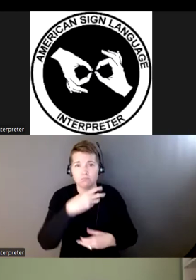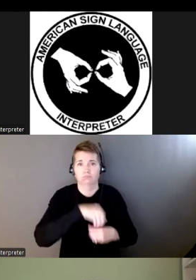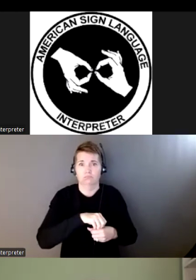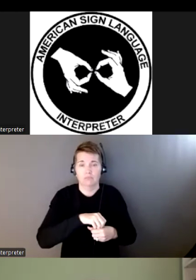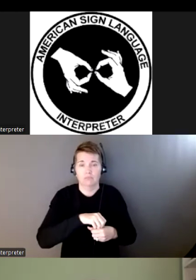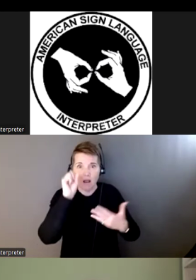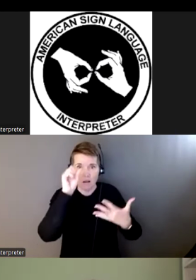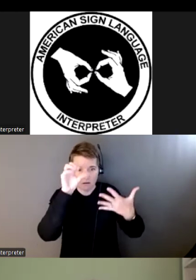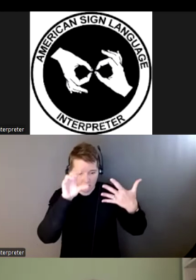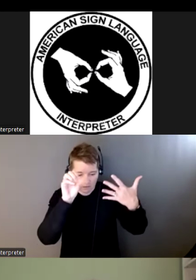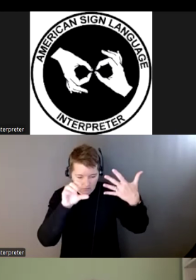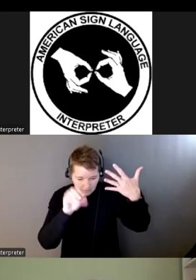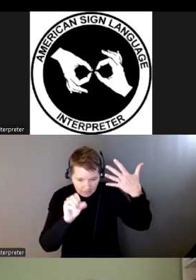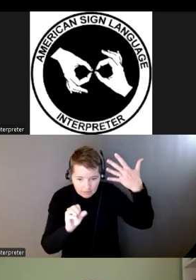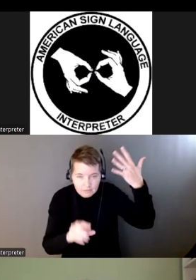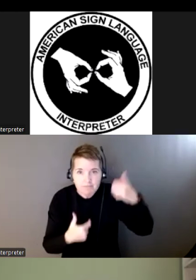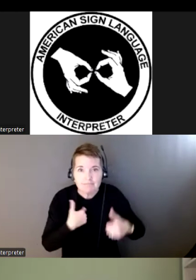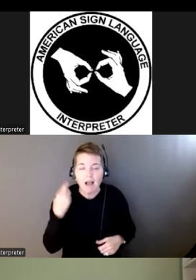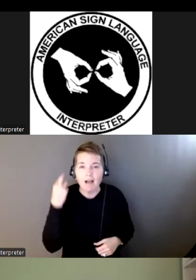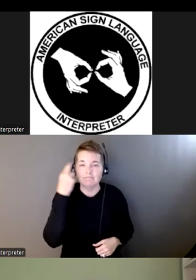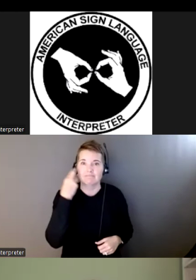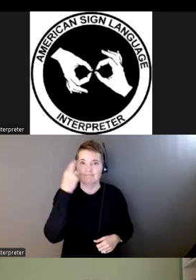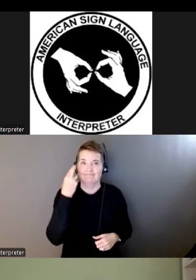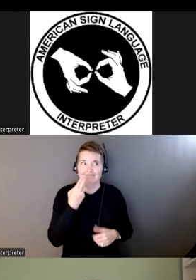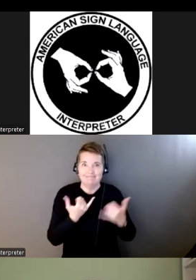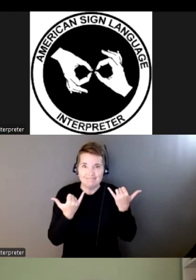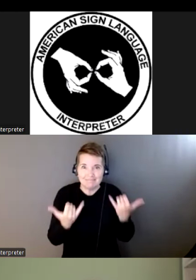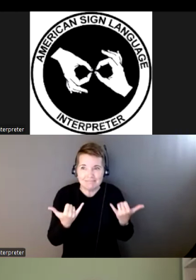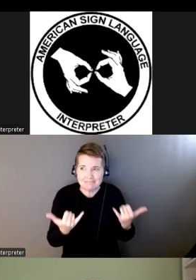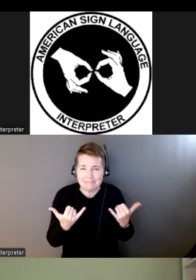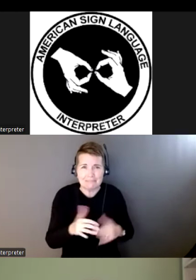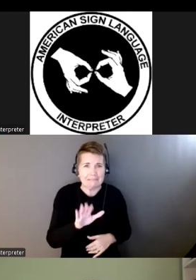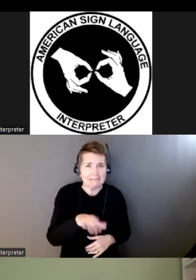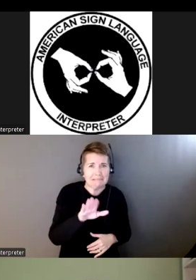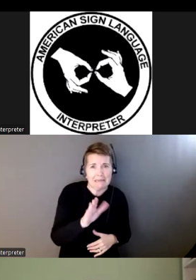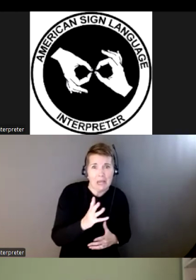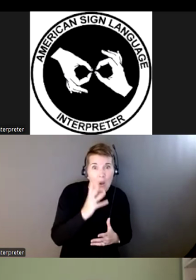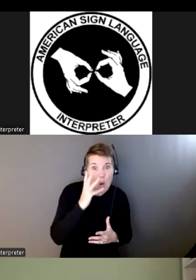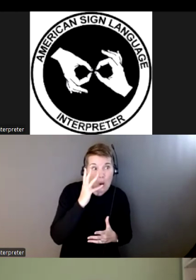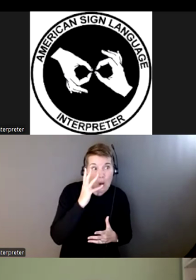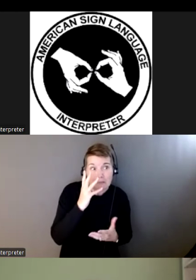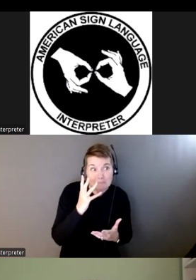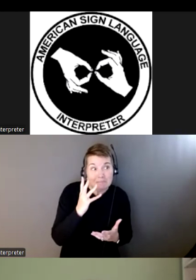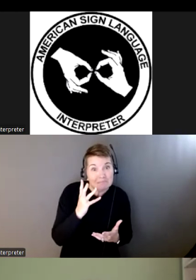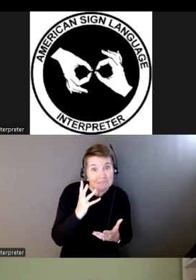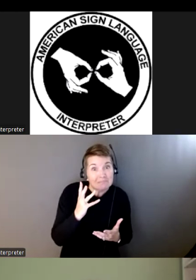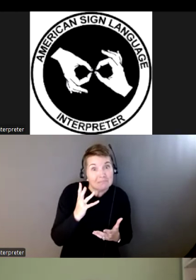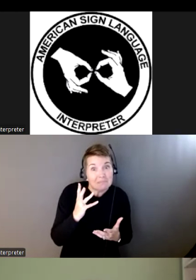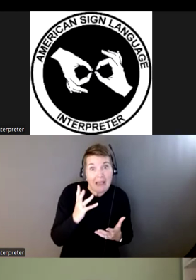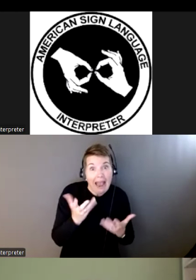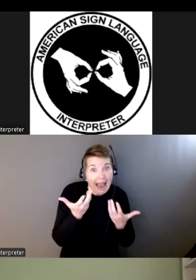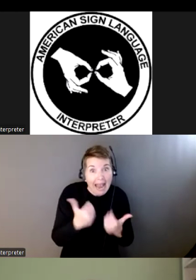this, I'm realizing, and I do know this already, that pretty much anything can be funded through the